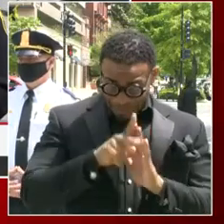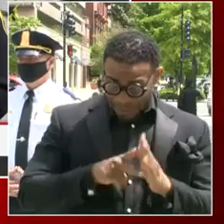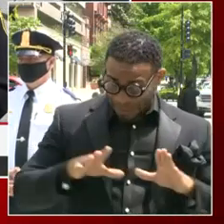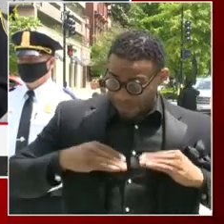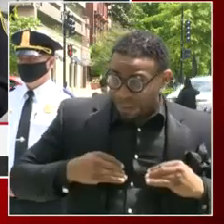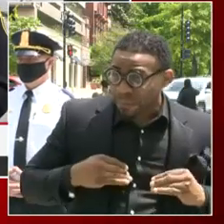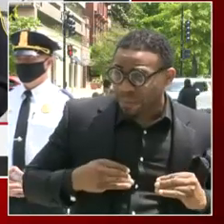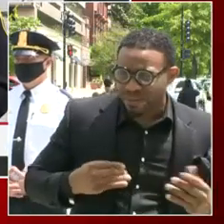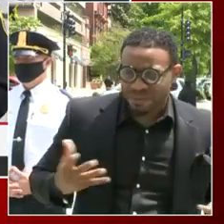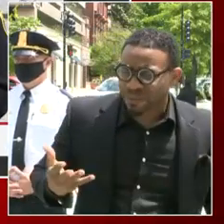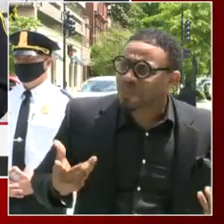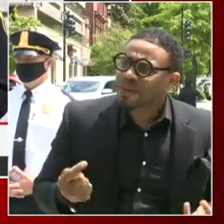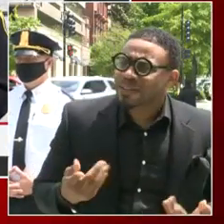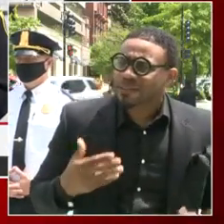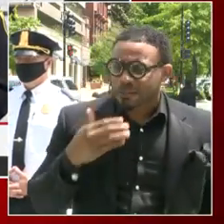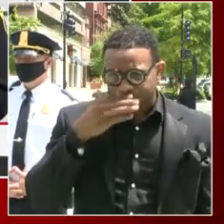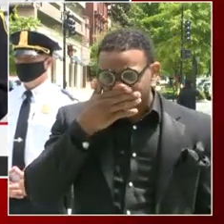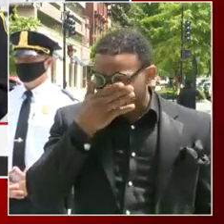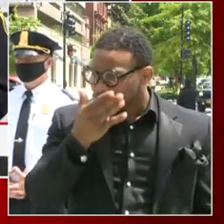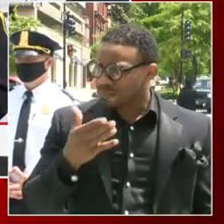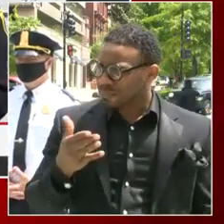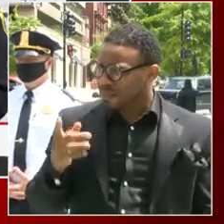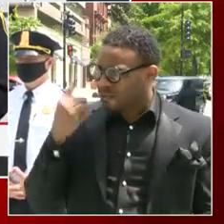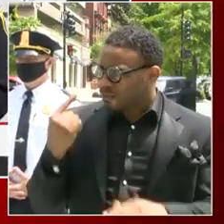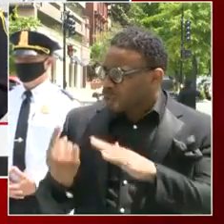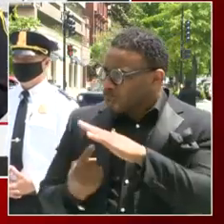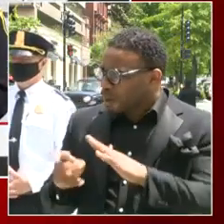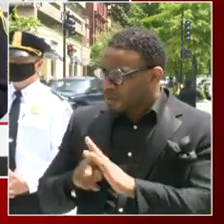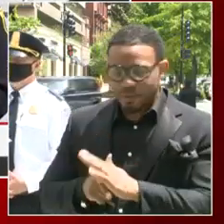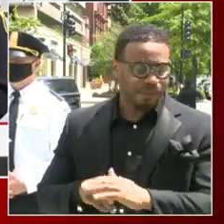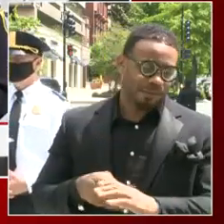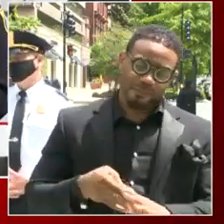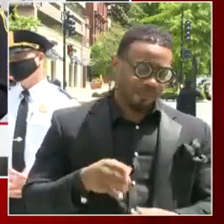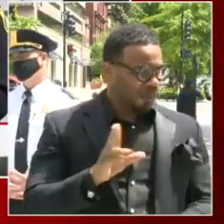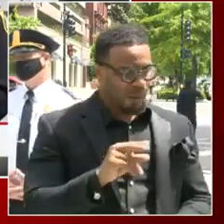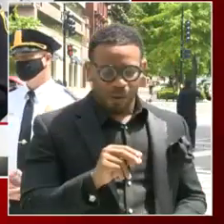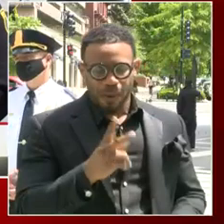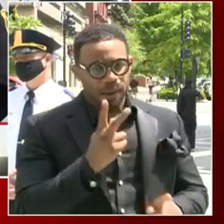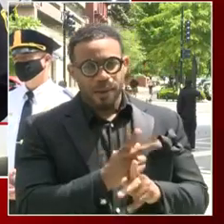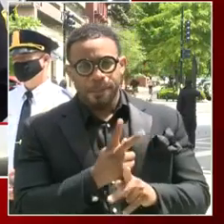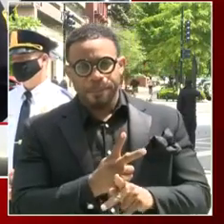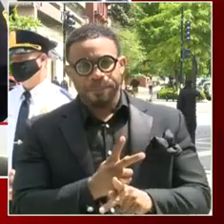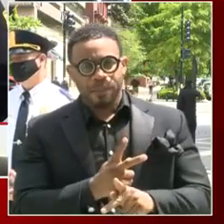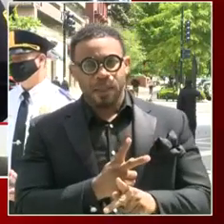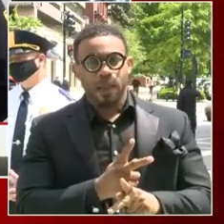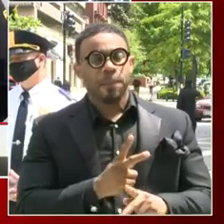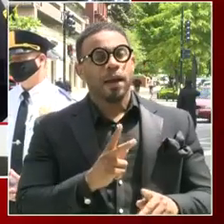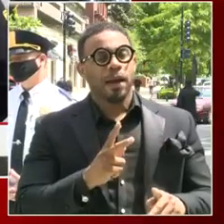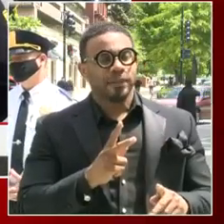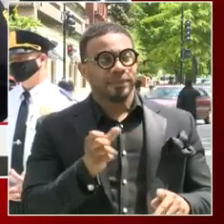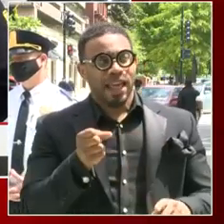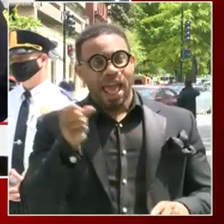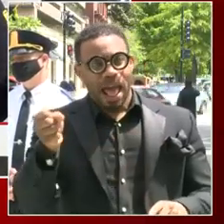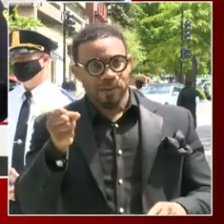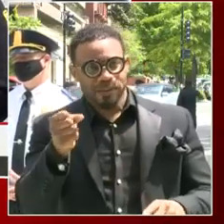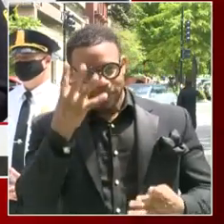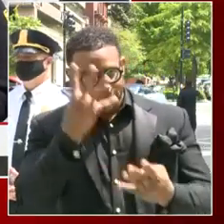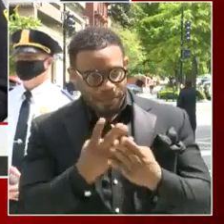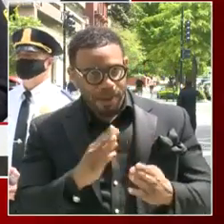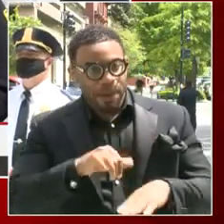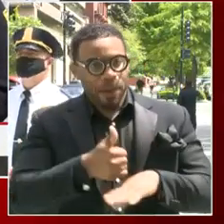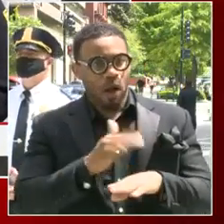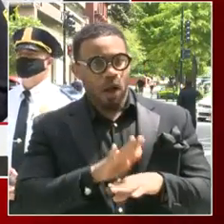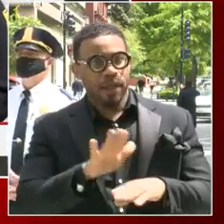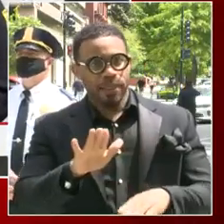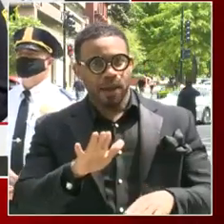is acceptable at the jail? What, the quarantine policy? No. Keeping housing inmates based on